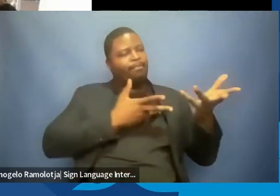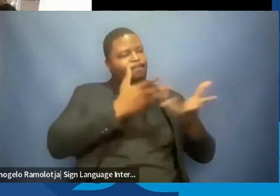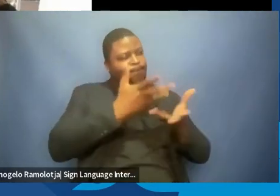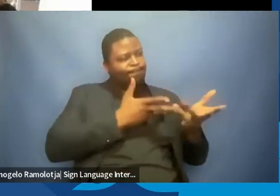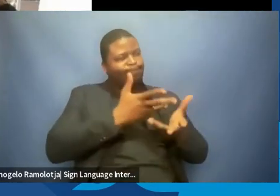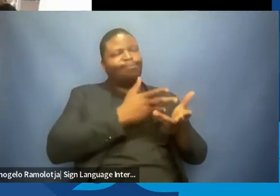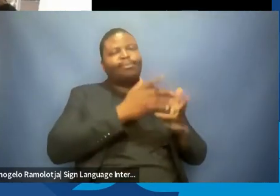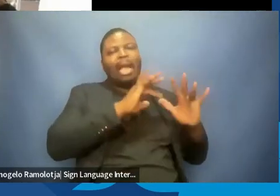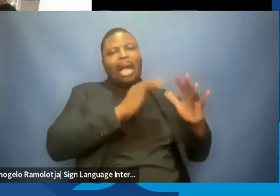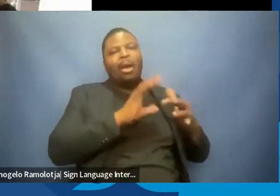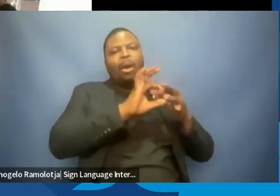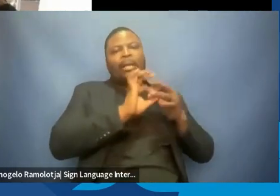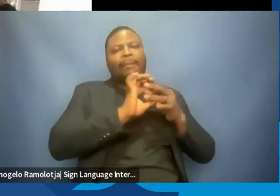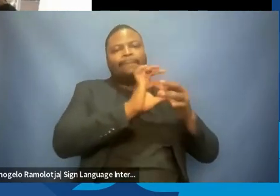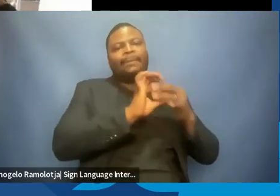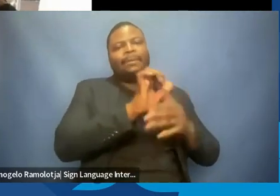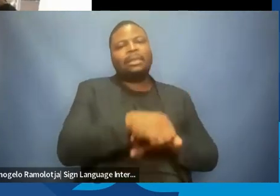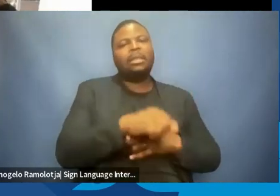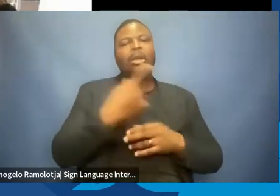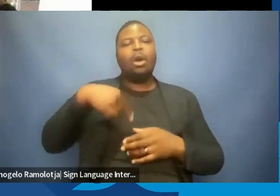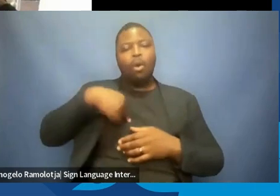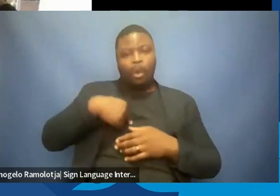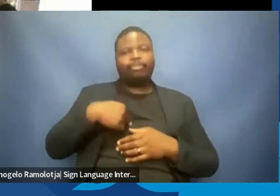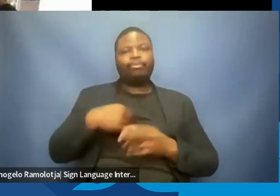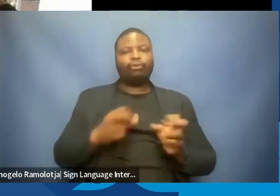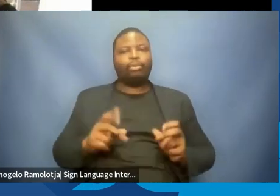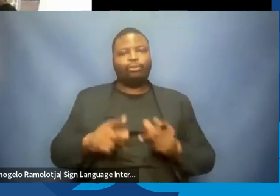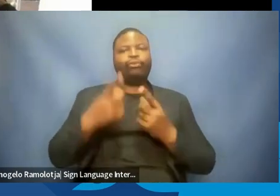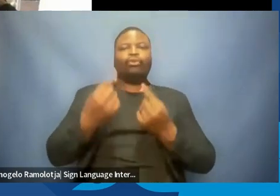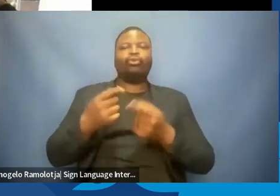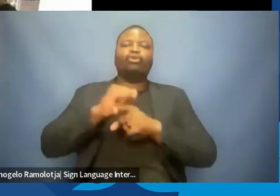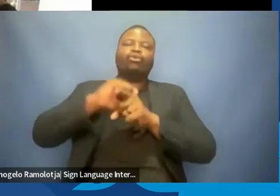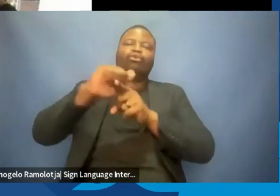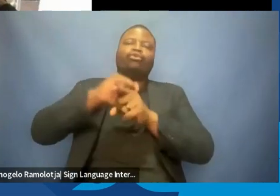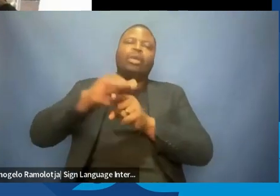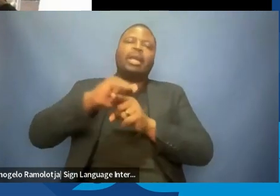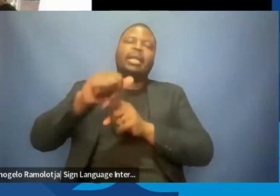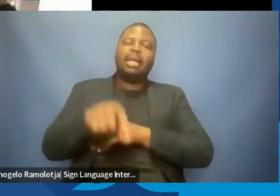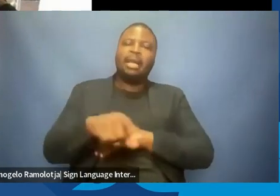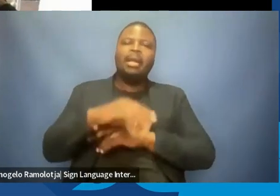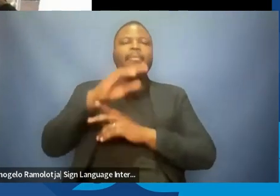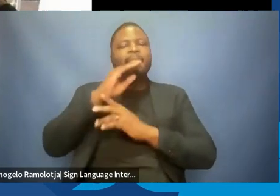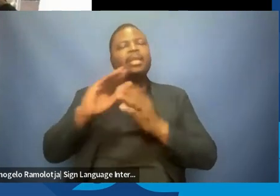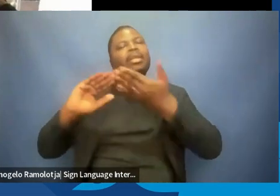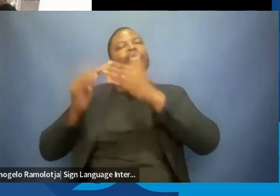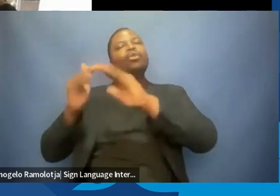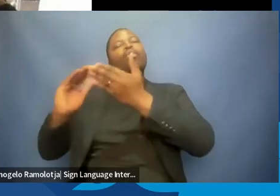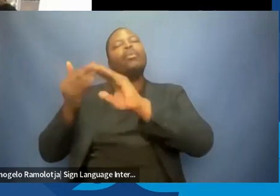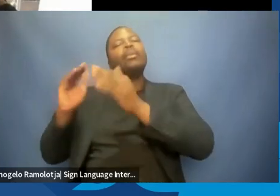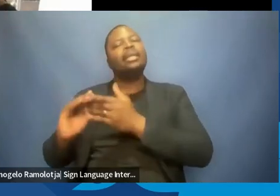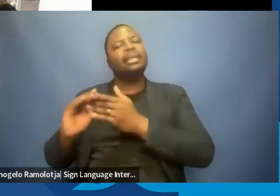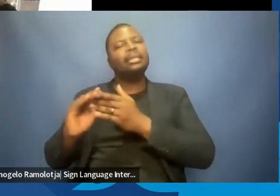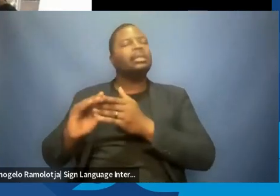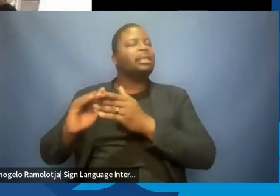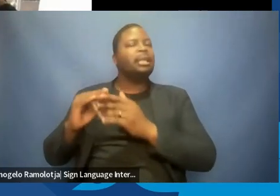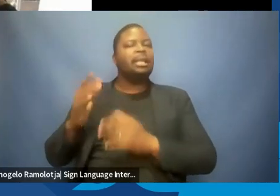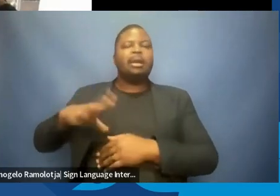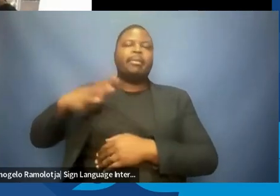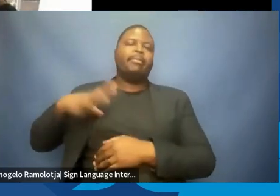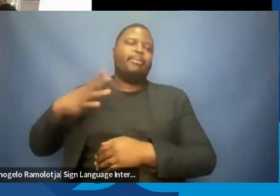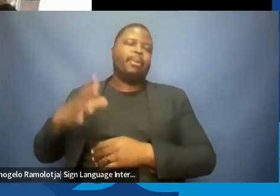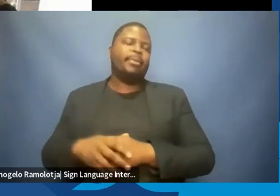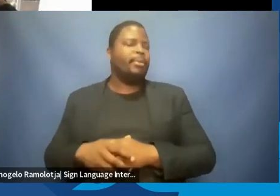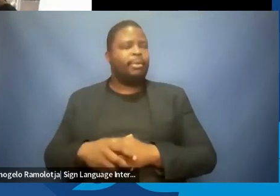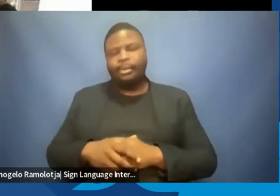What makes the program unique is our university affiliation. And so this really offers us